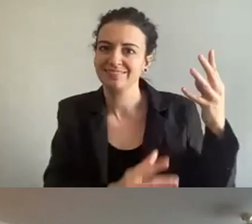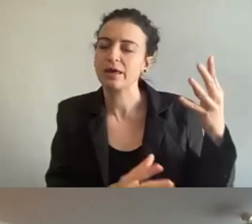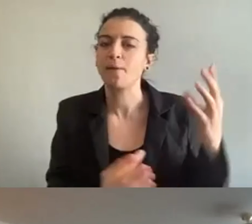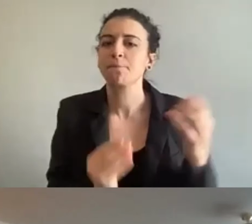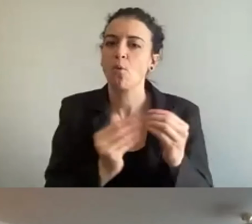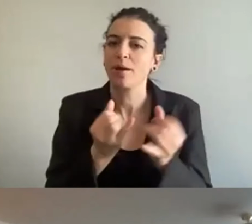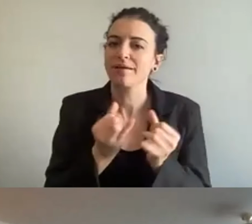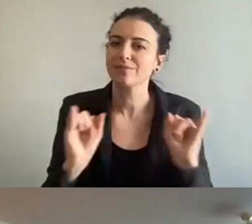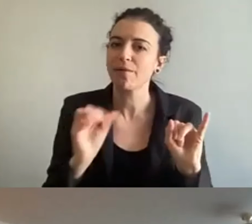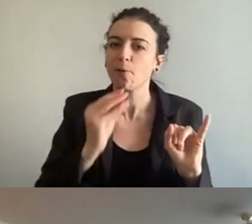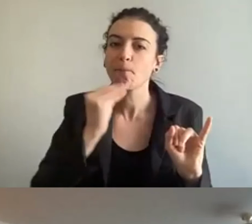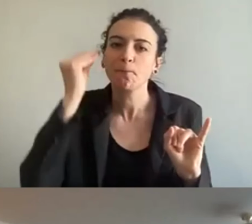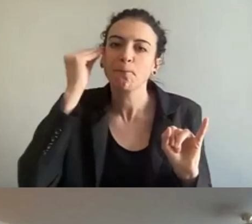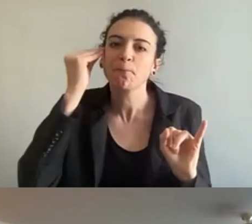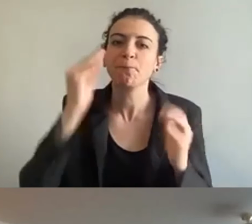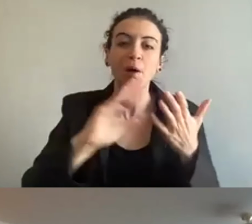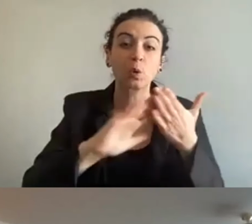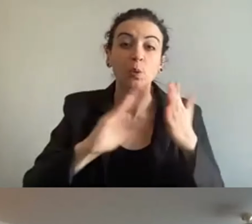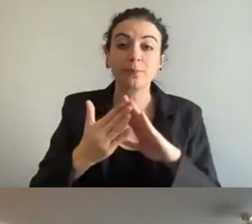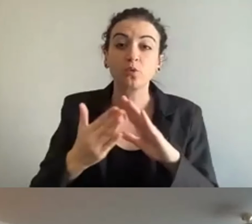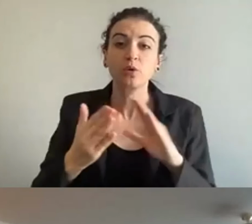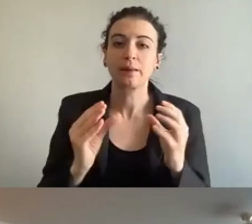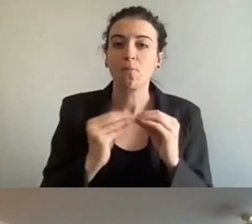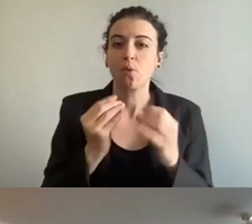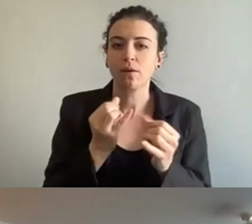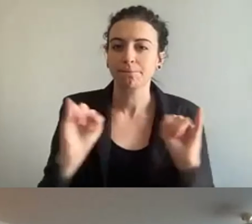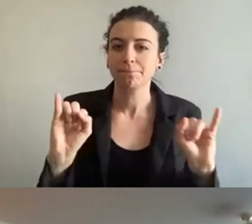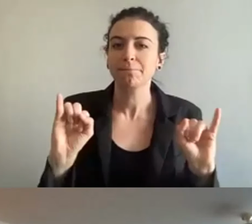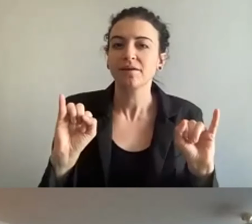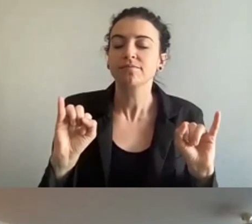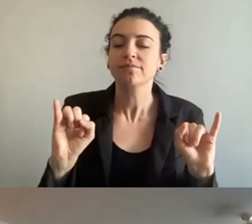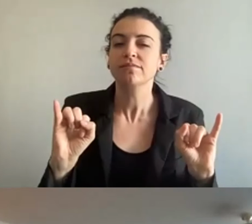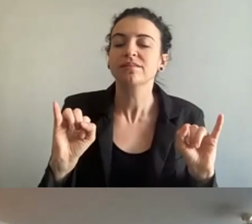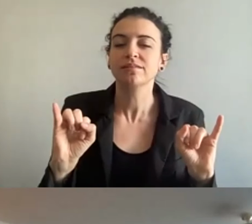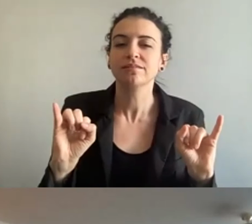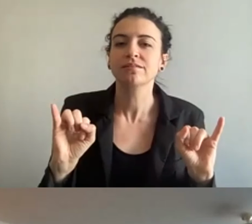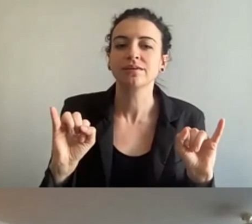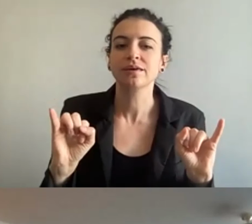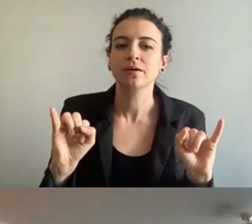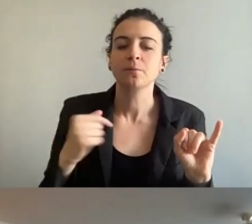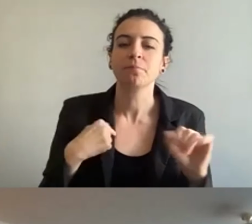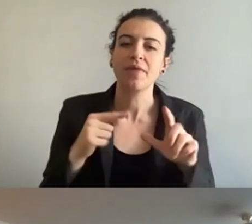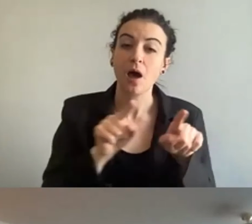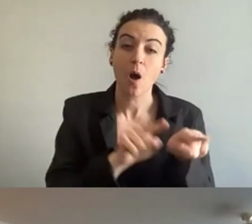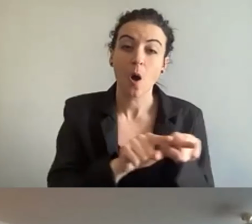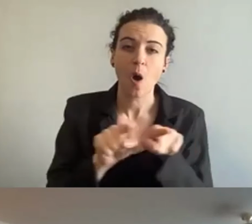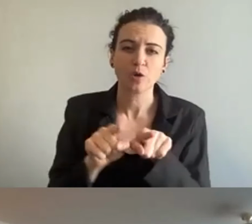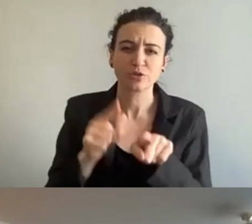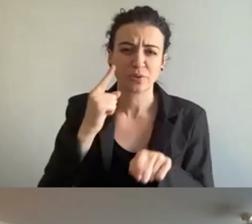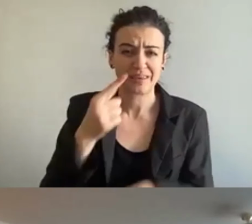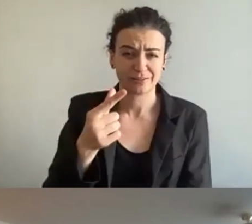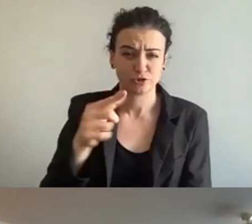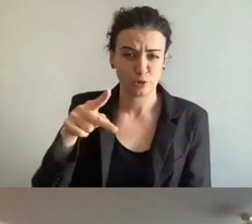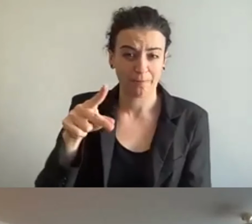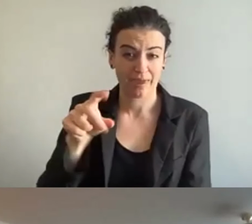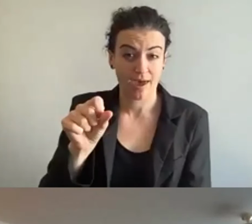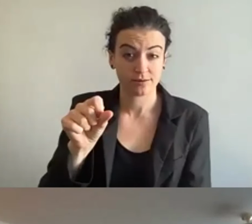the community. I would have to think using GPS on my